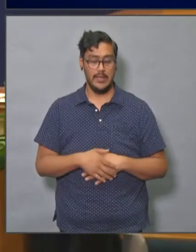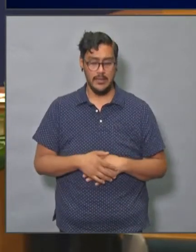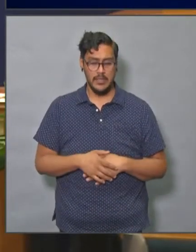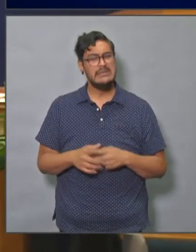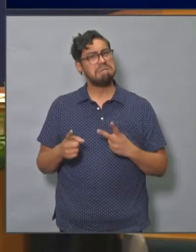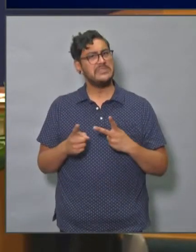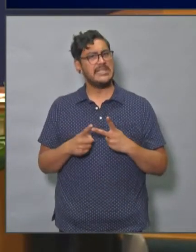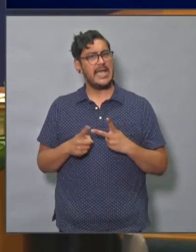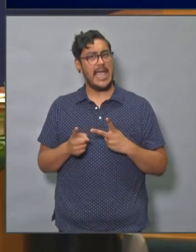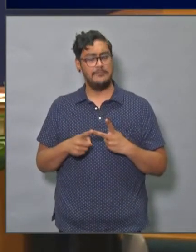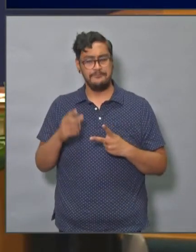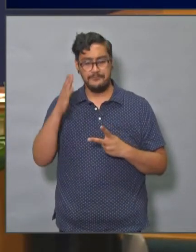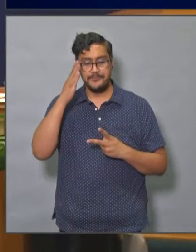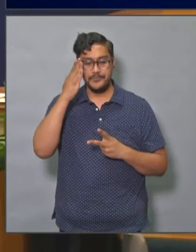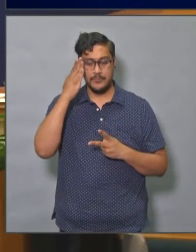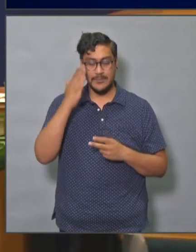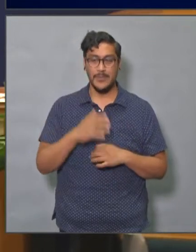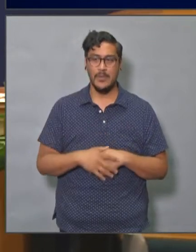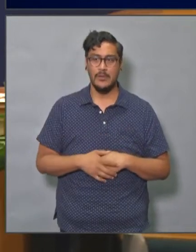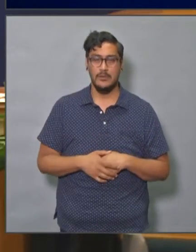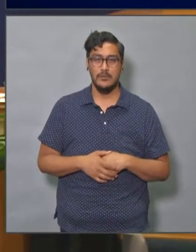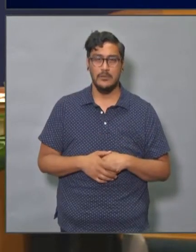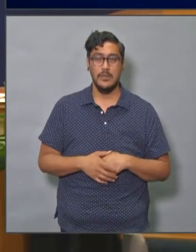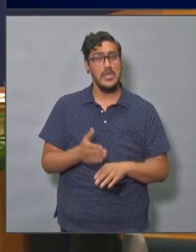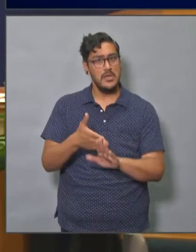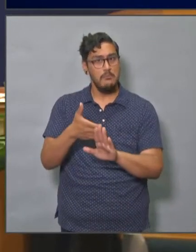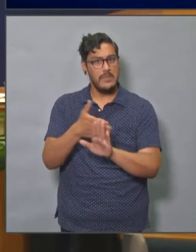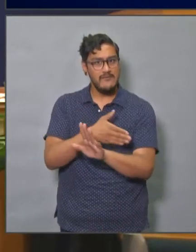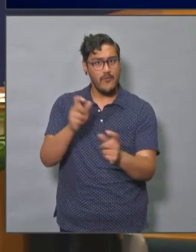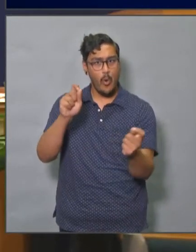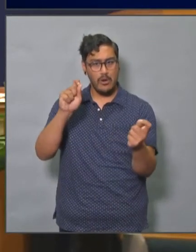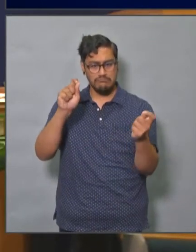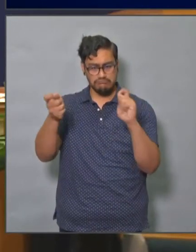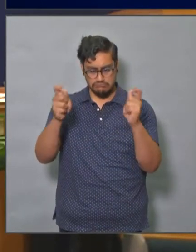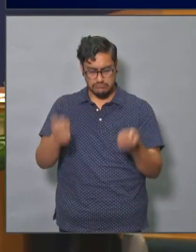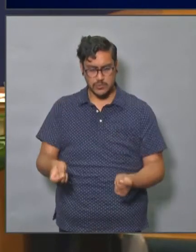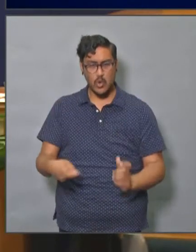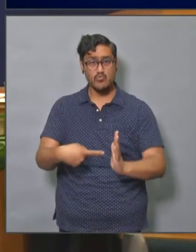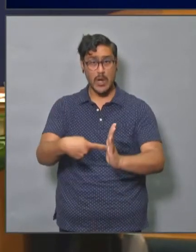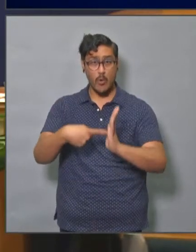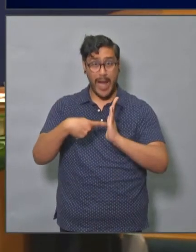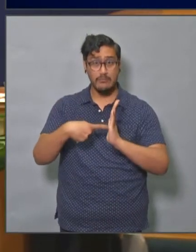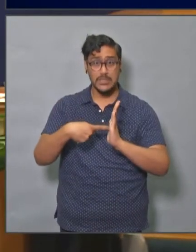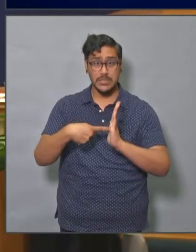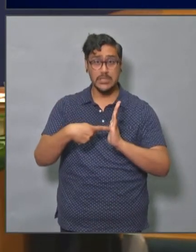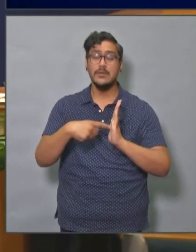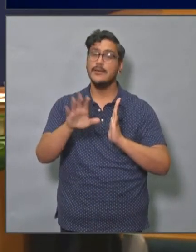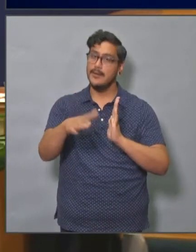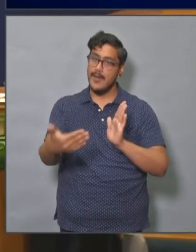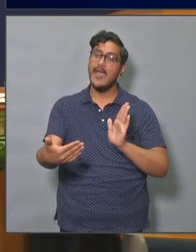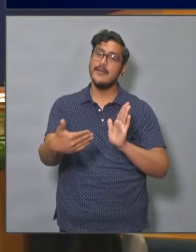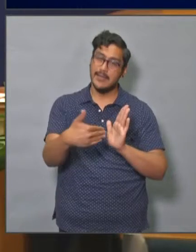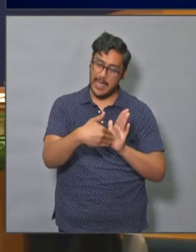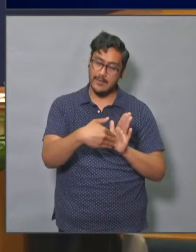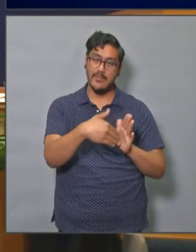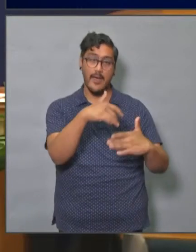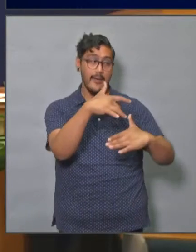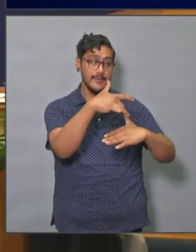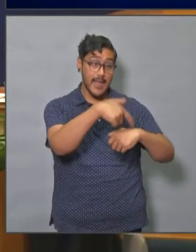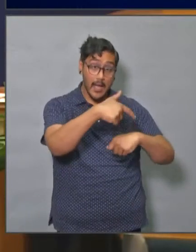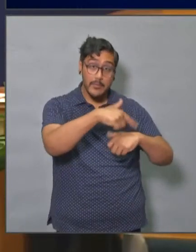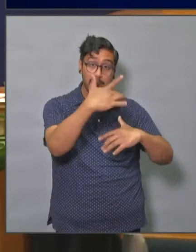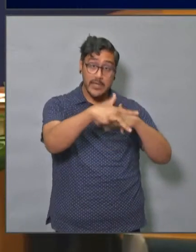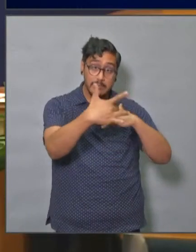question, we will, as I've mentioned before, be adjusting the criteria and again the slot allocation in